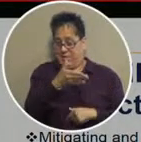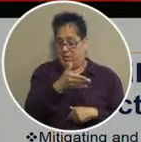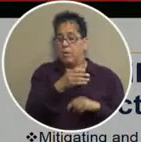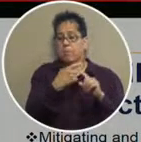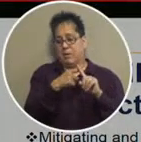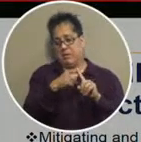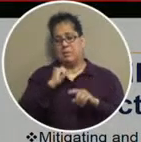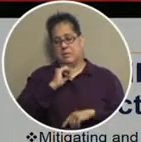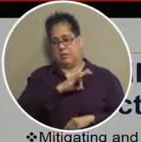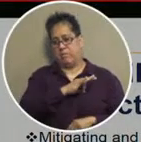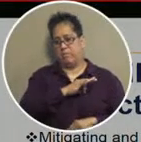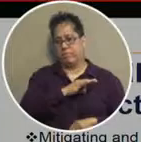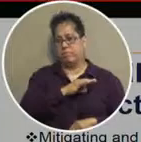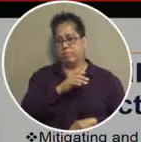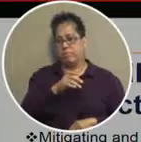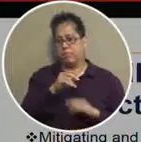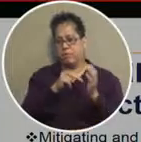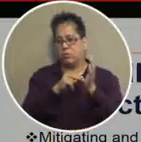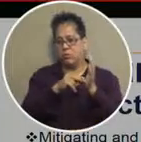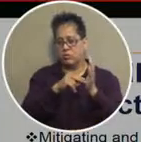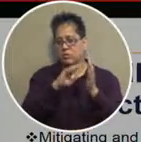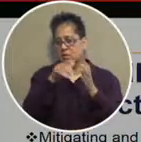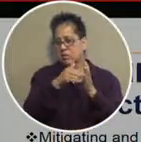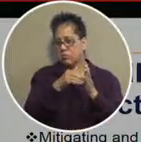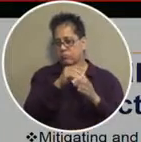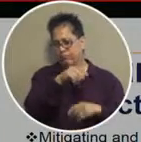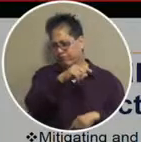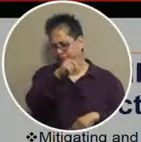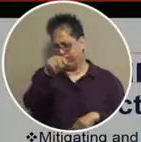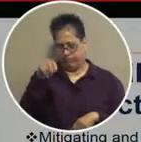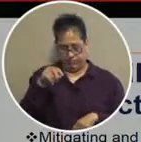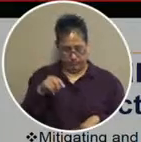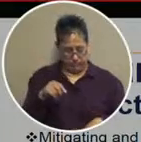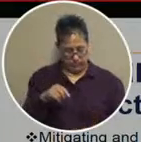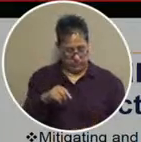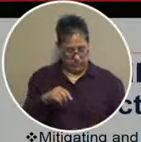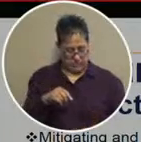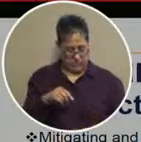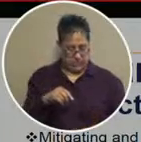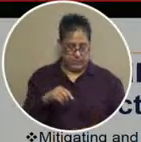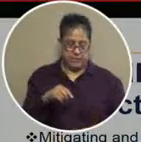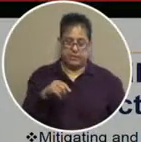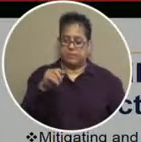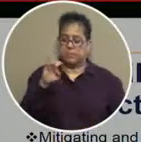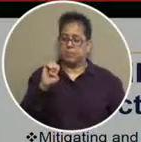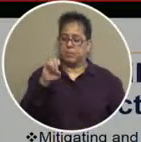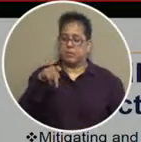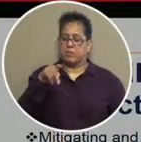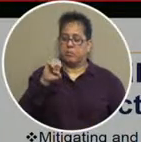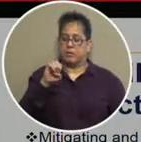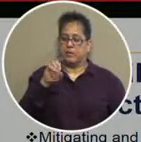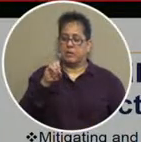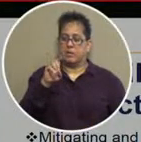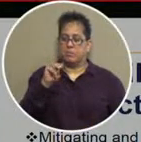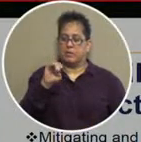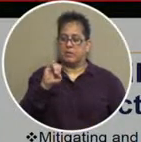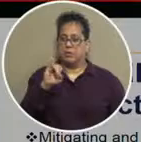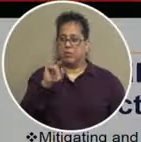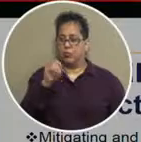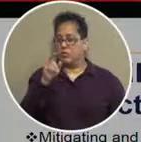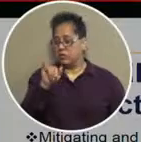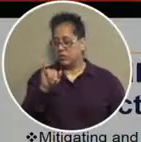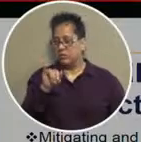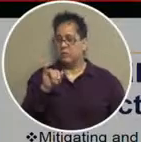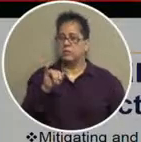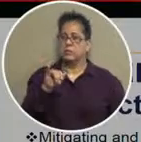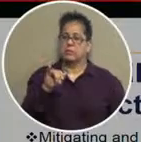staff that work in those locations. We also have to look at epidemiology. This division is usually a program of 10,